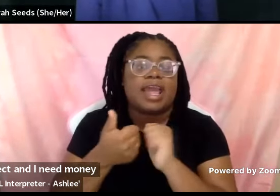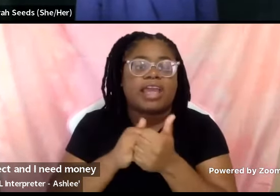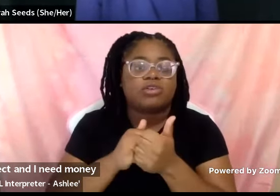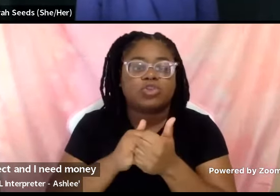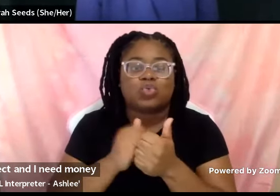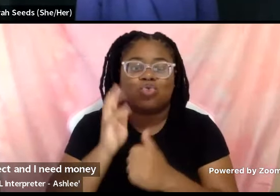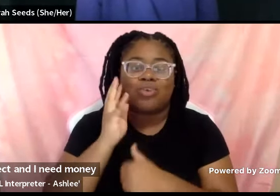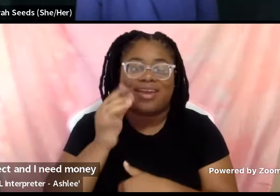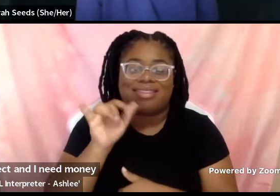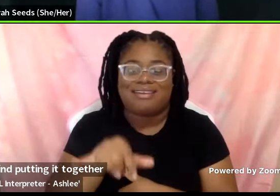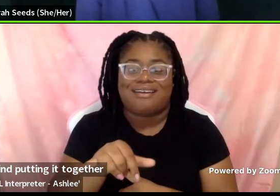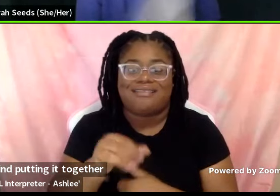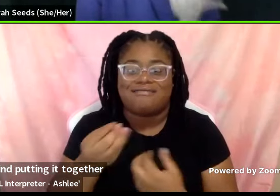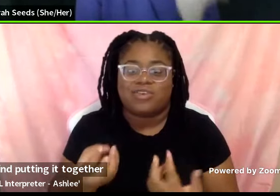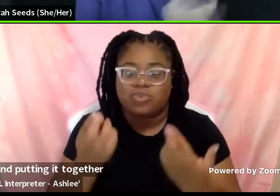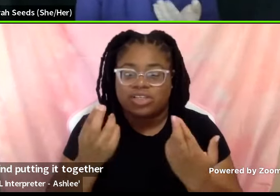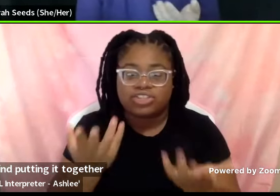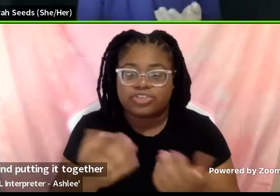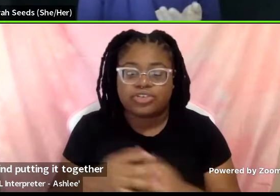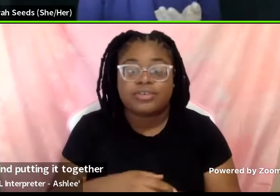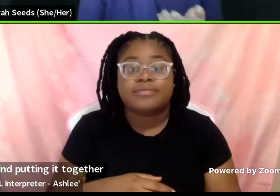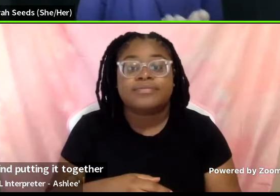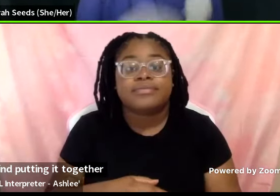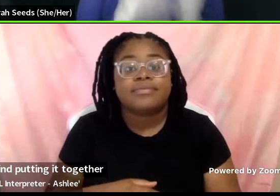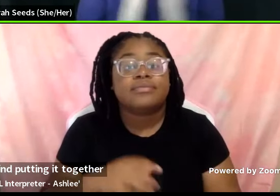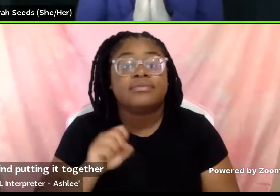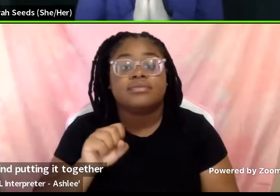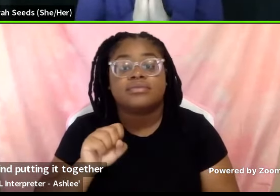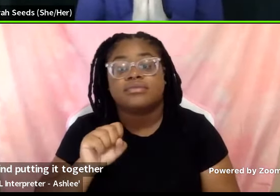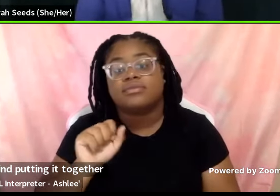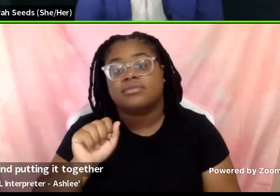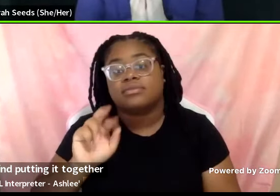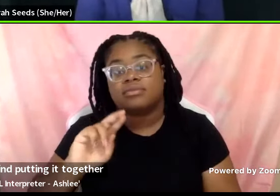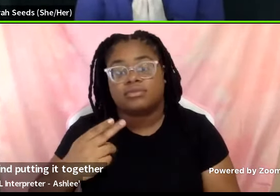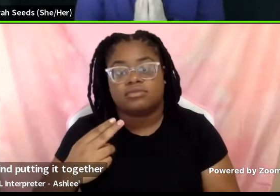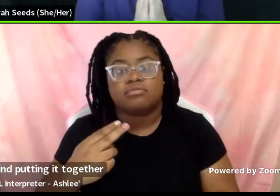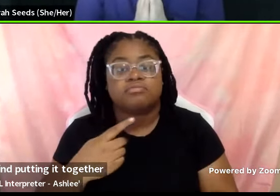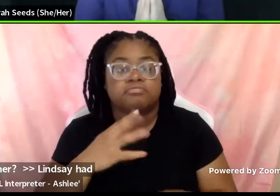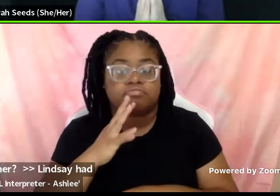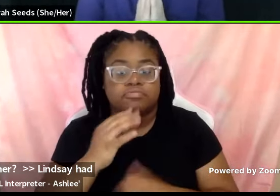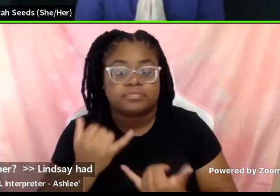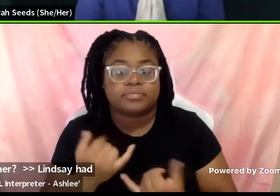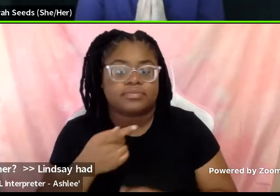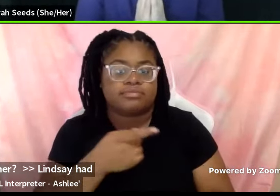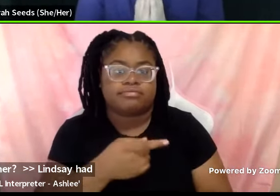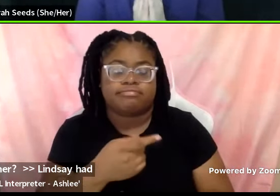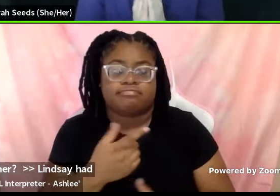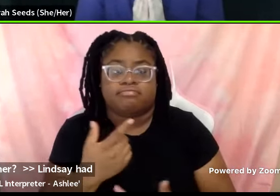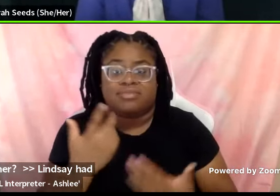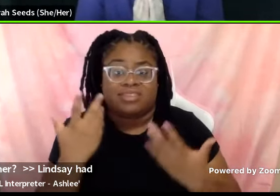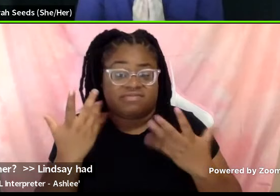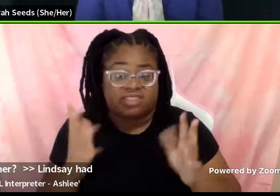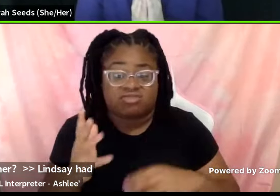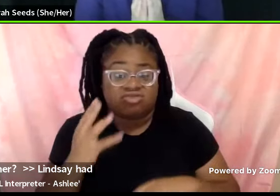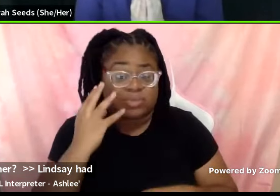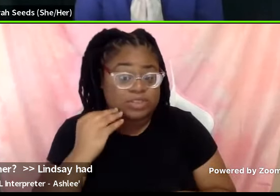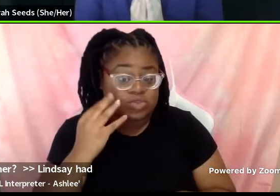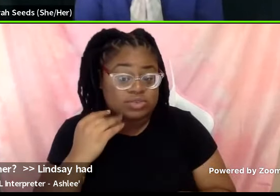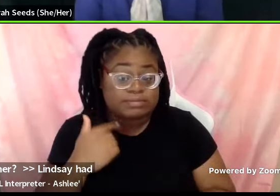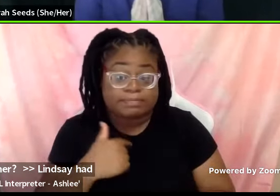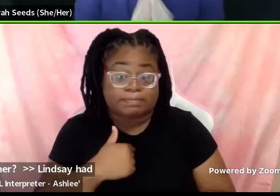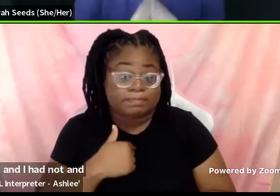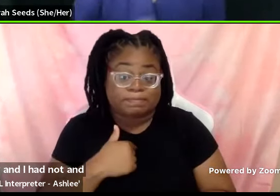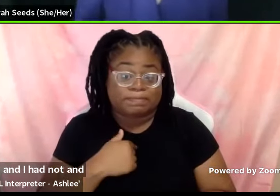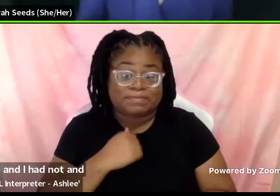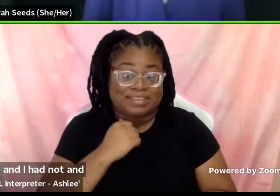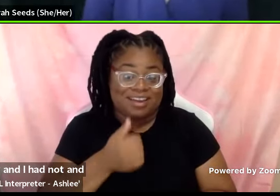together? Well, Lindsay had done one previously. I had not, which was probably for the best, because I was bright-eyed, bushy-tailed, and wasn't